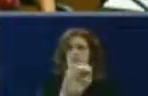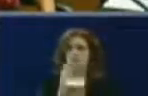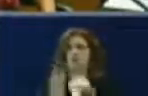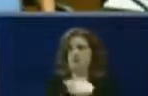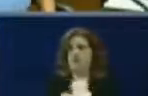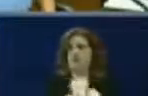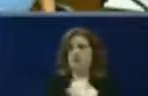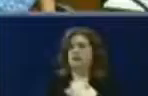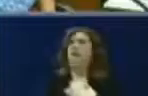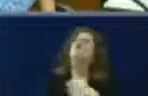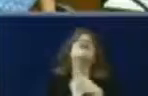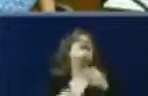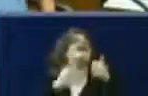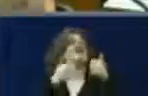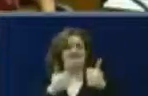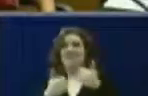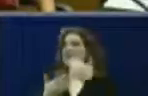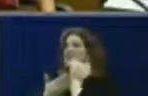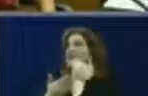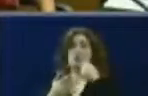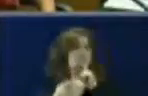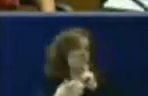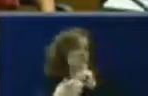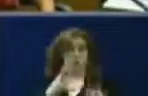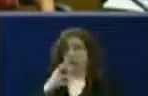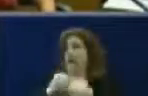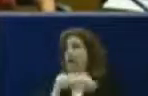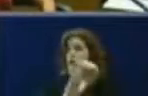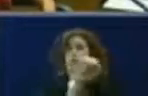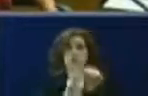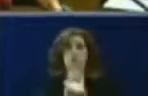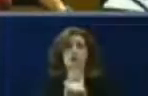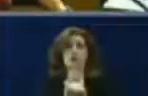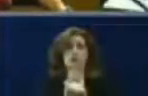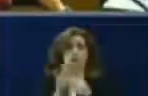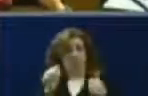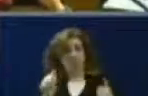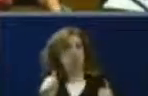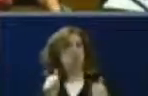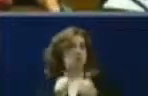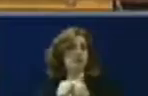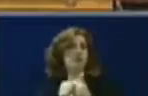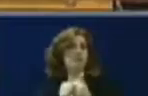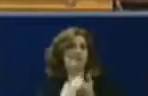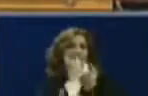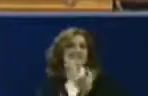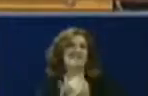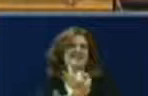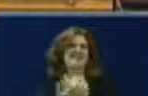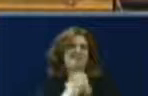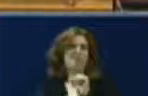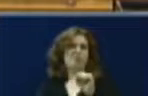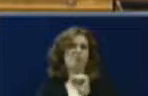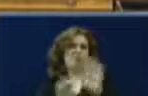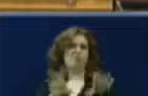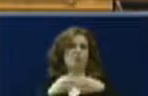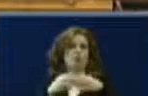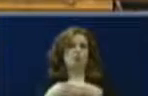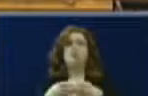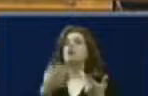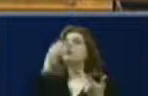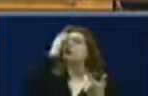Great. Okay, thank you. So we'll need to add, make sure we have on the agenda an update from the finance working group.